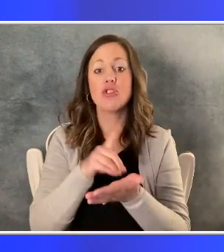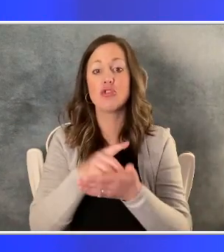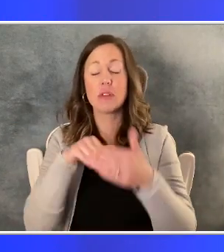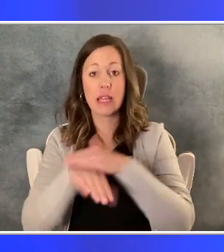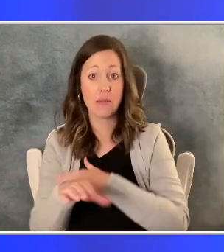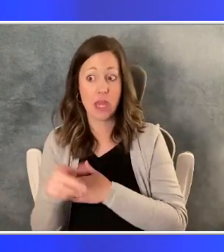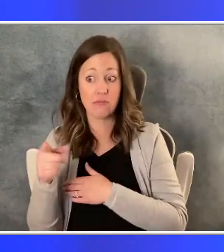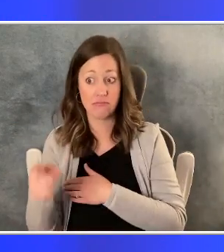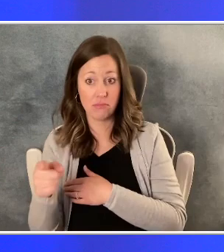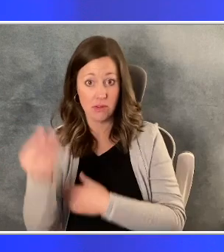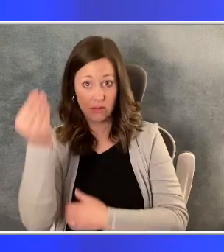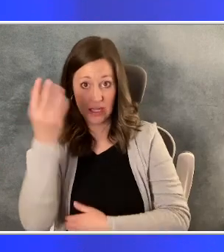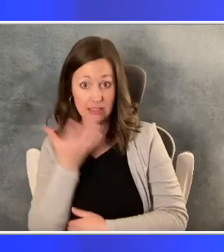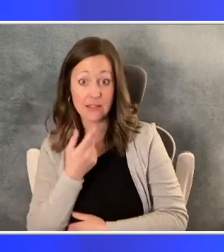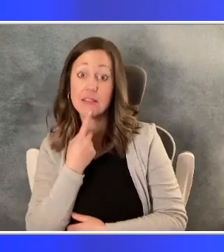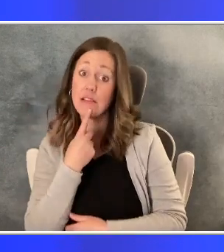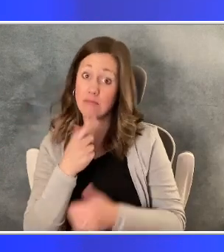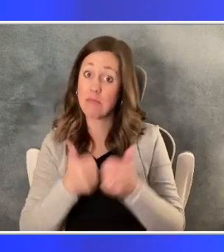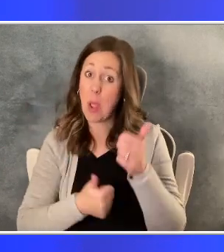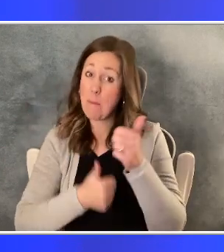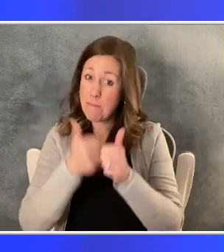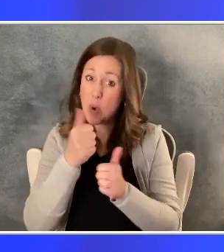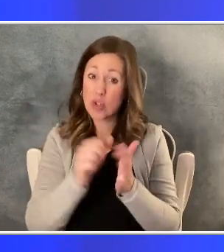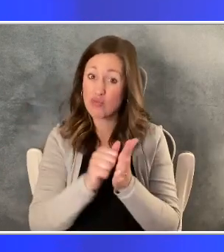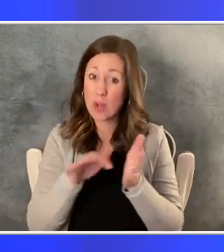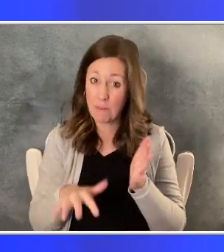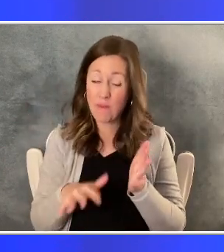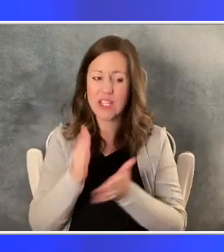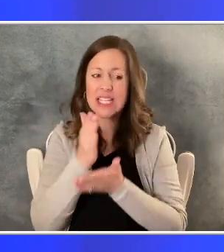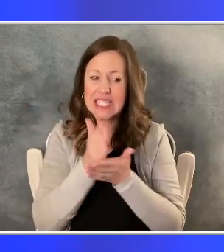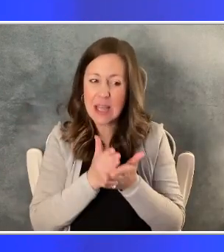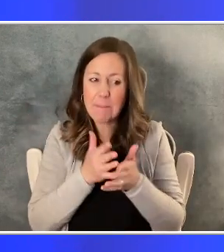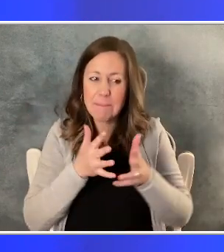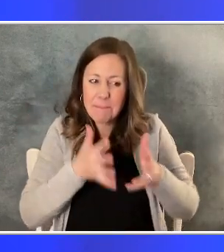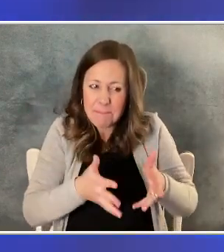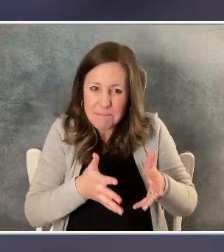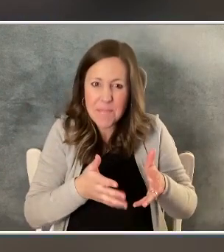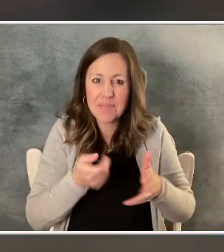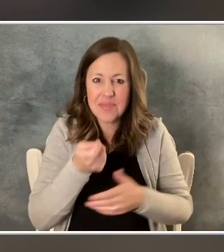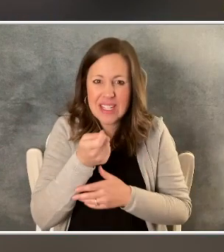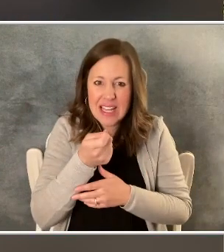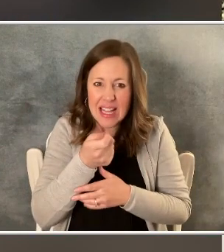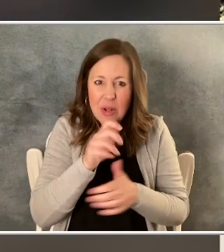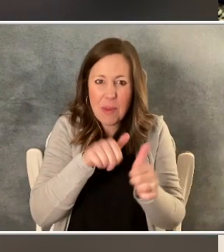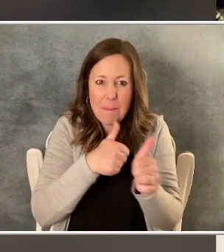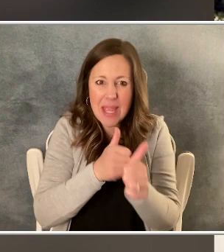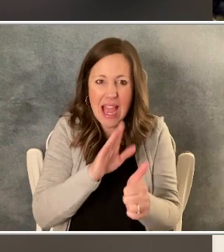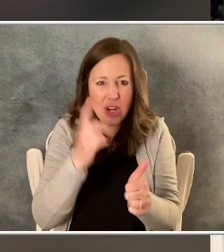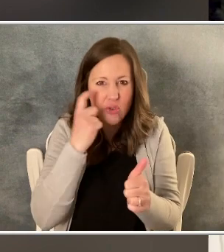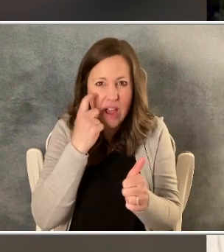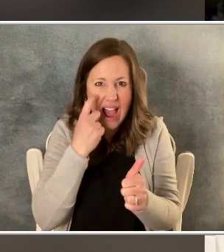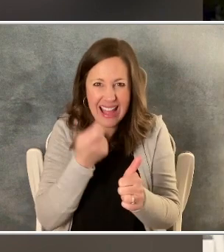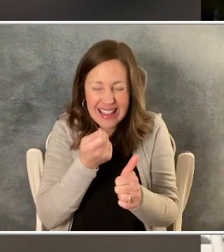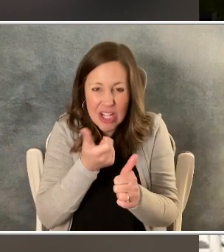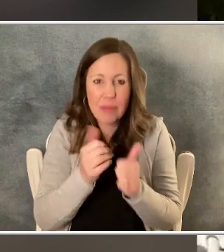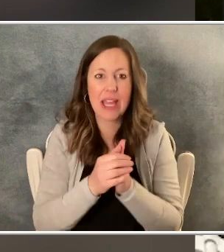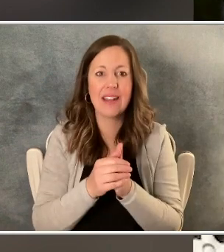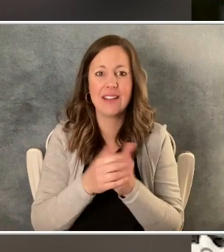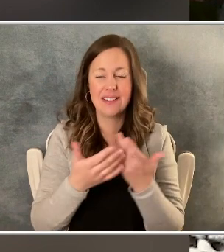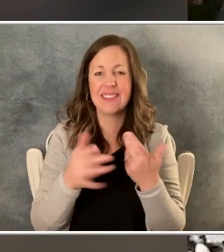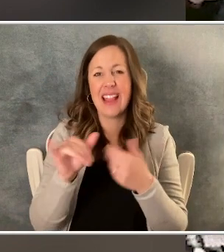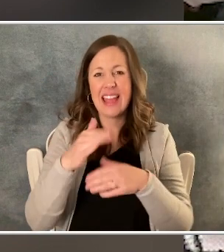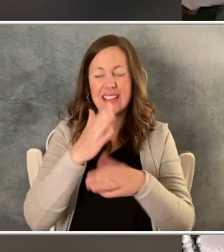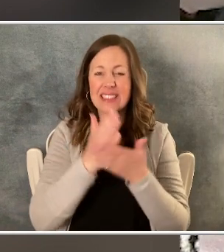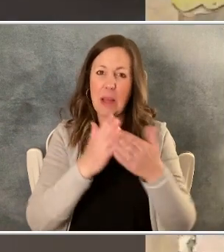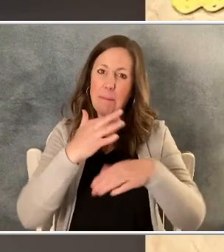for the most part it was removed. There were some left behind they couldn't get to. There was a little bit right behind her eye, some on some blood vessels within her brain, some